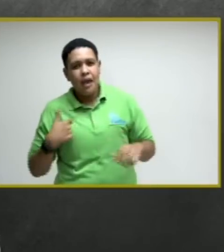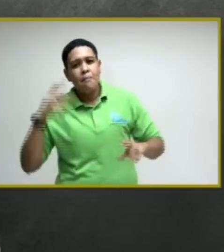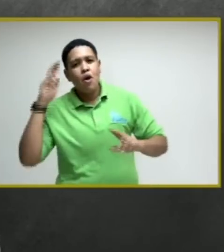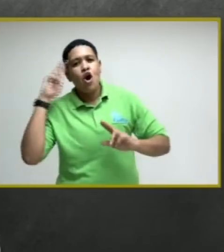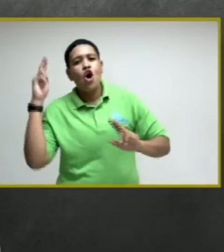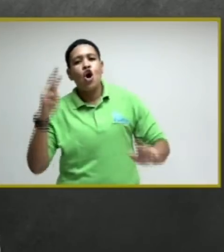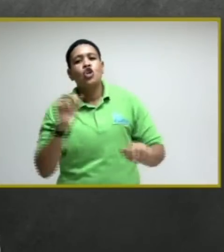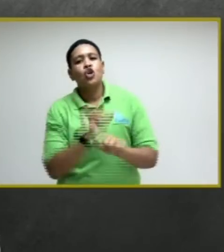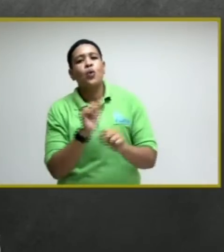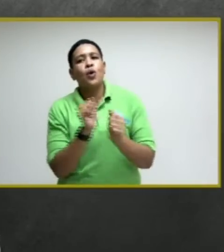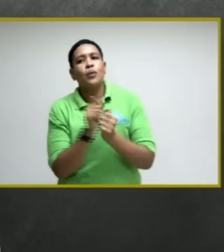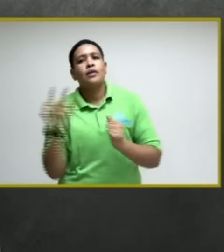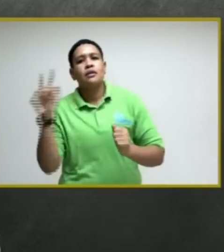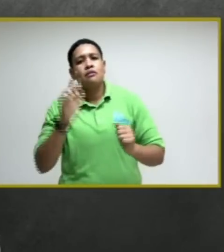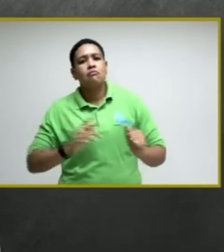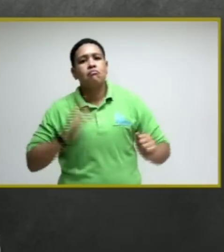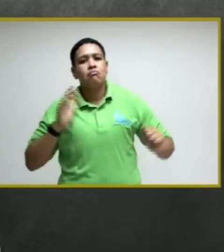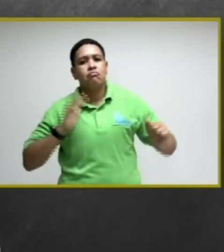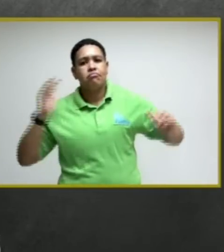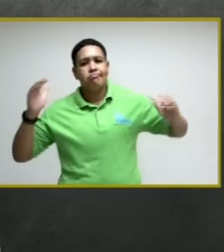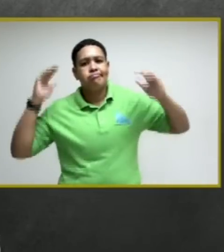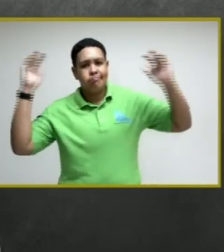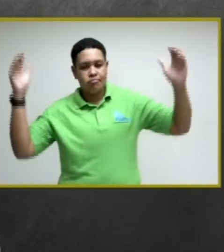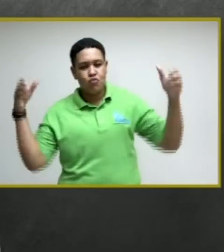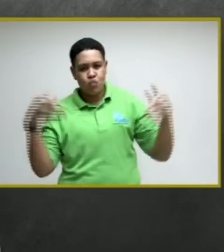be working with such a talented group.